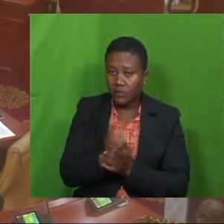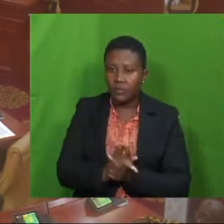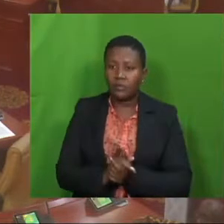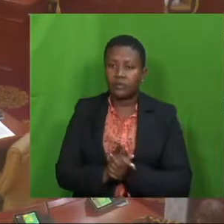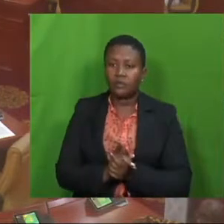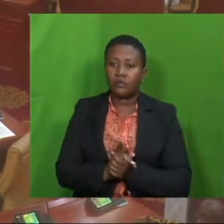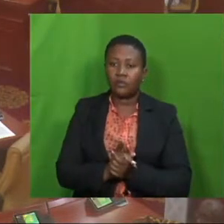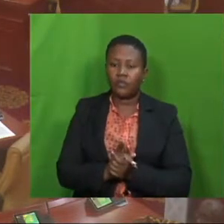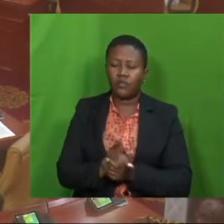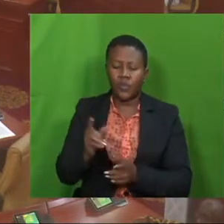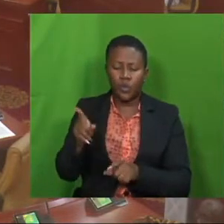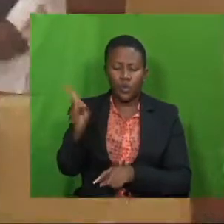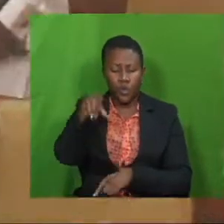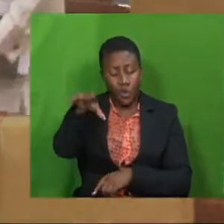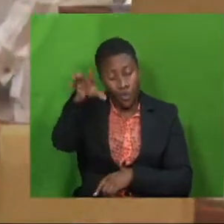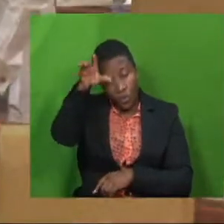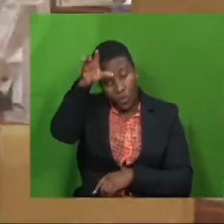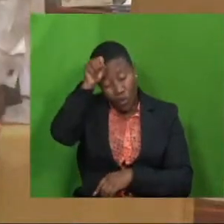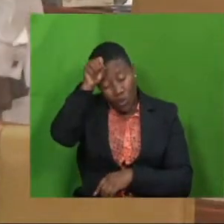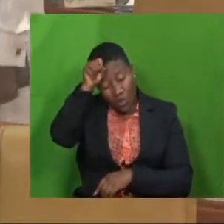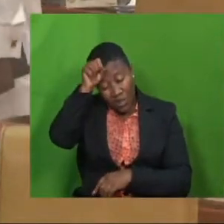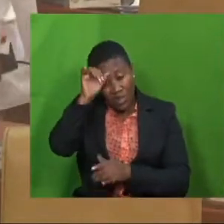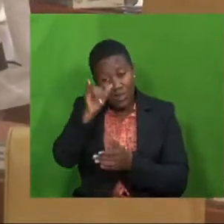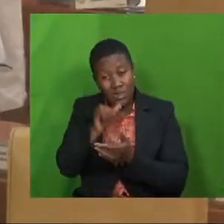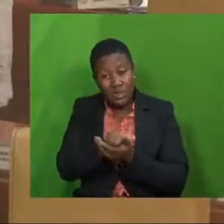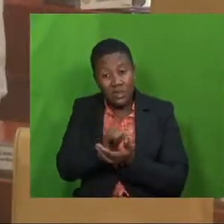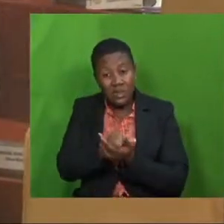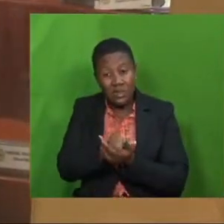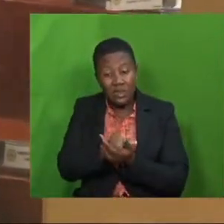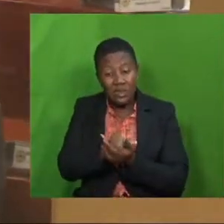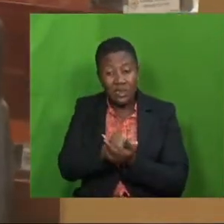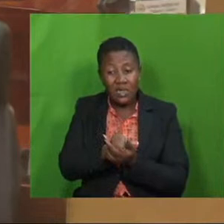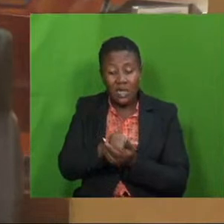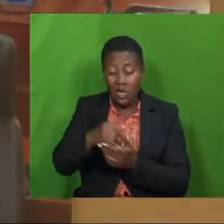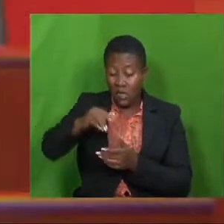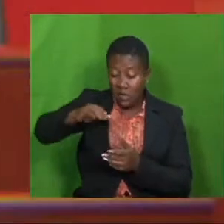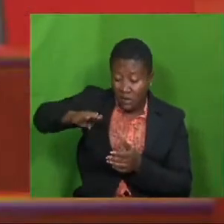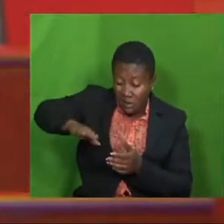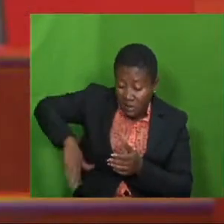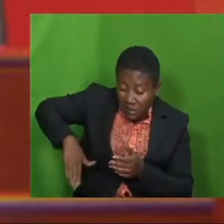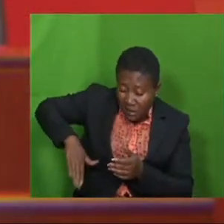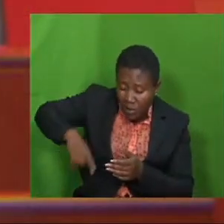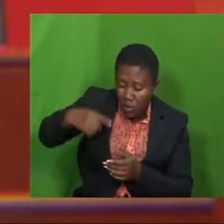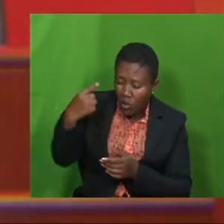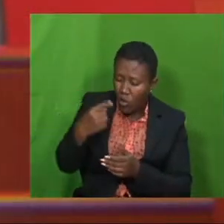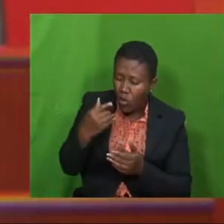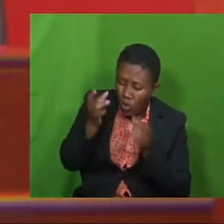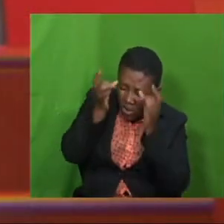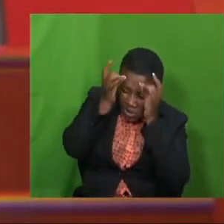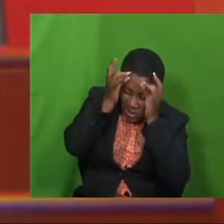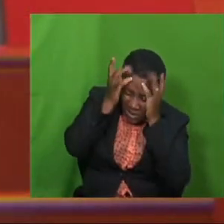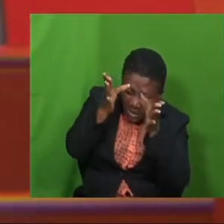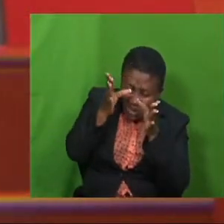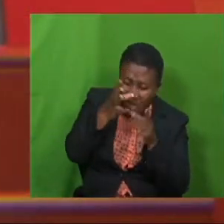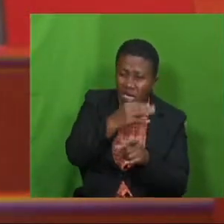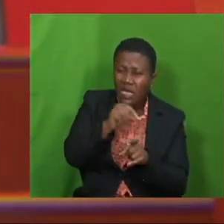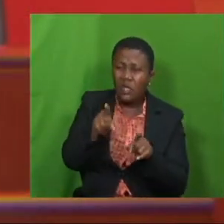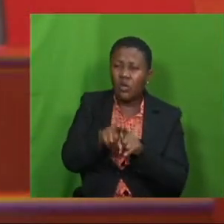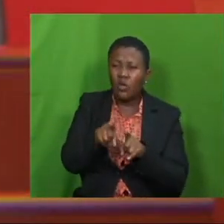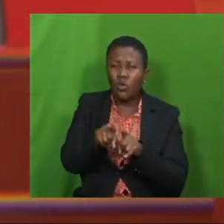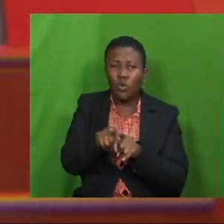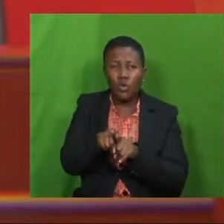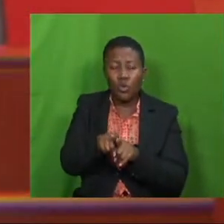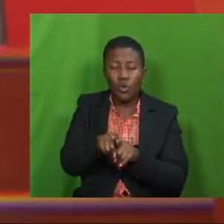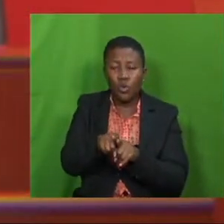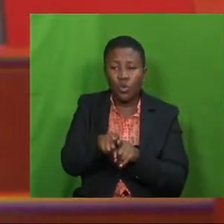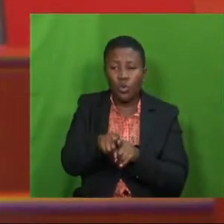Bear in mind that delays always breeds danger, and to protract a great design is